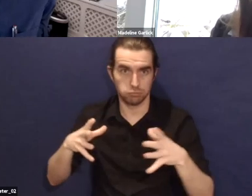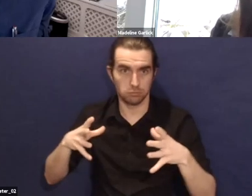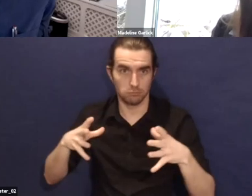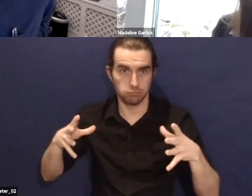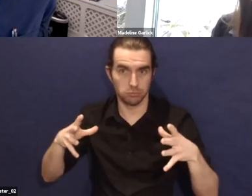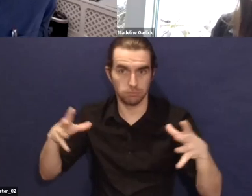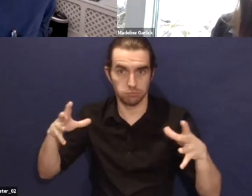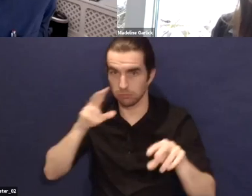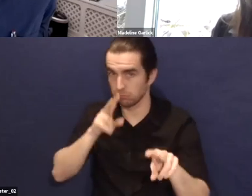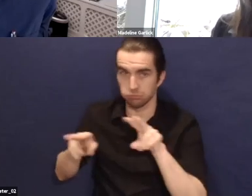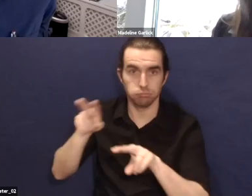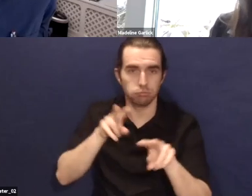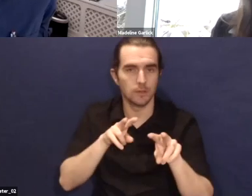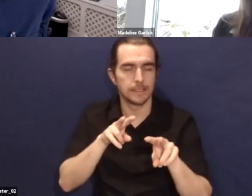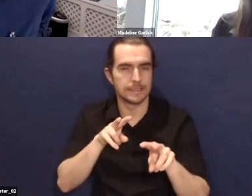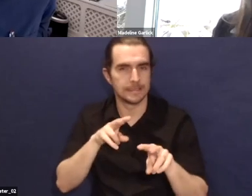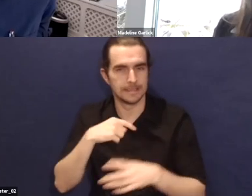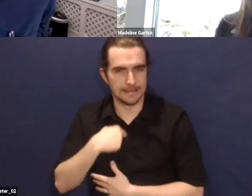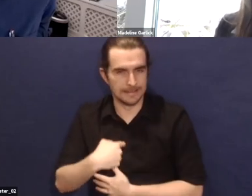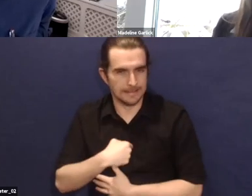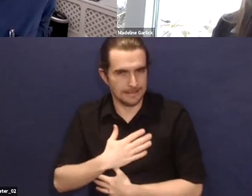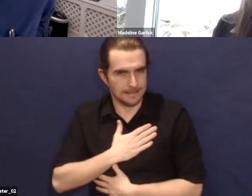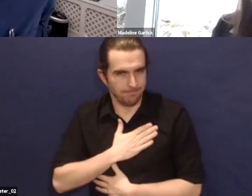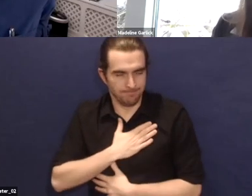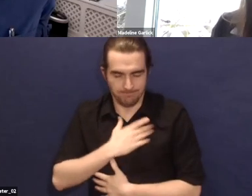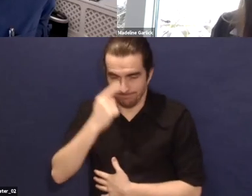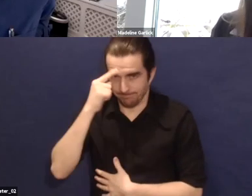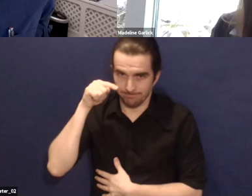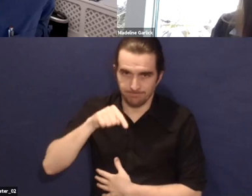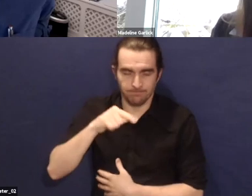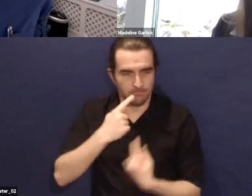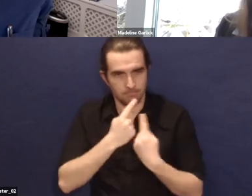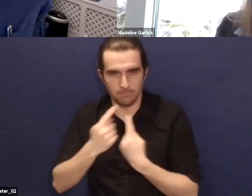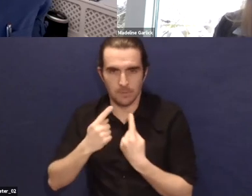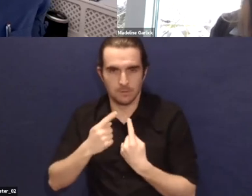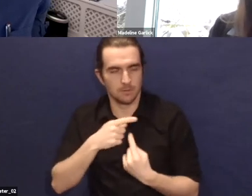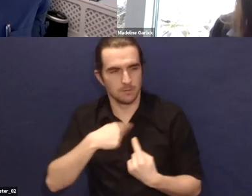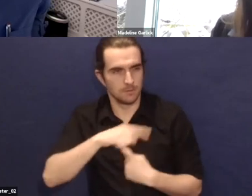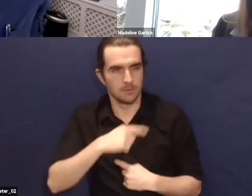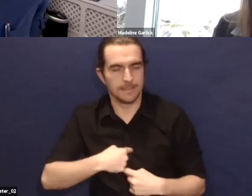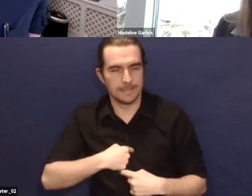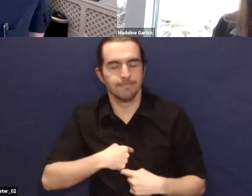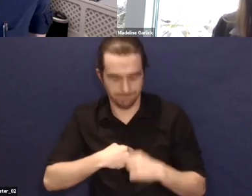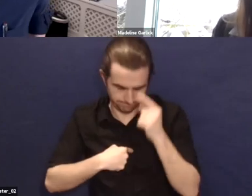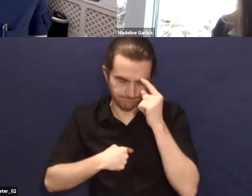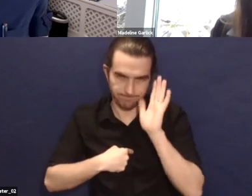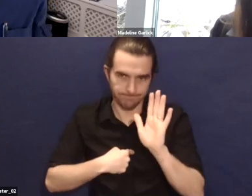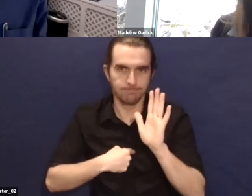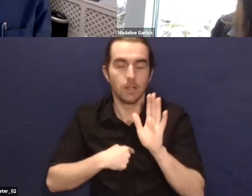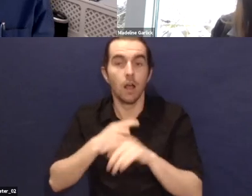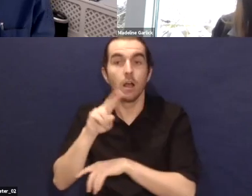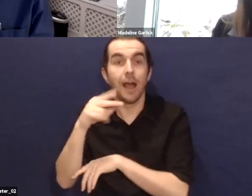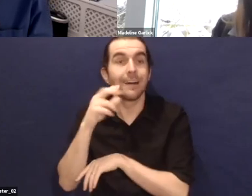UNHCR's mandate, clearly laid out by the UN General Assembly in the Statute of 1950 and elaborated upon